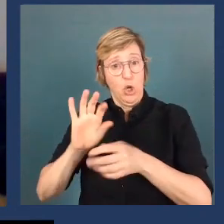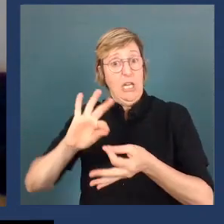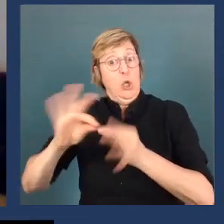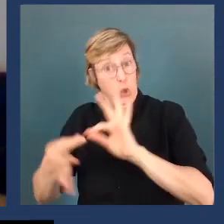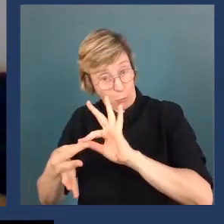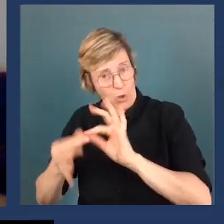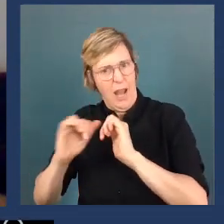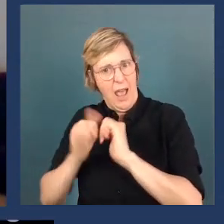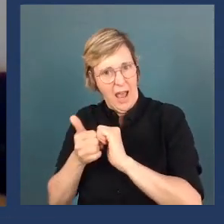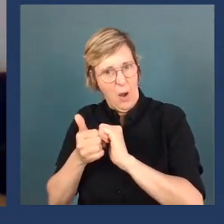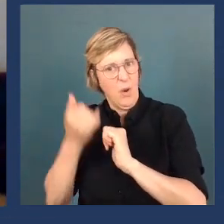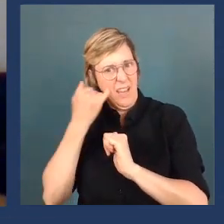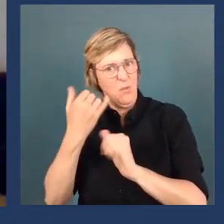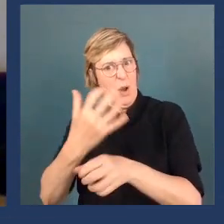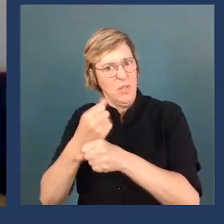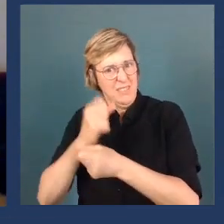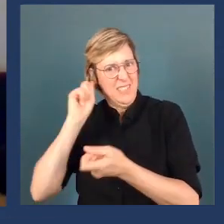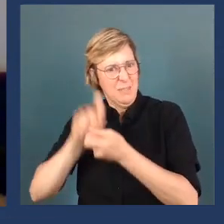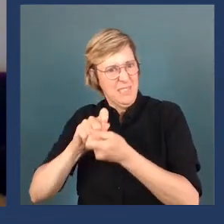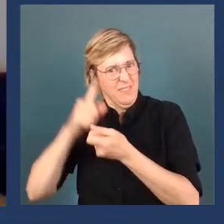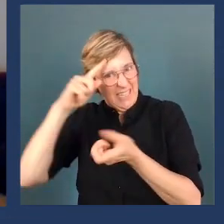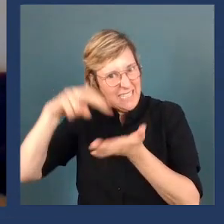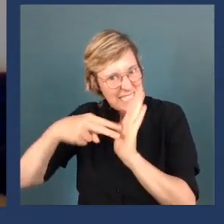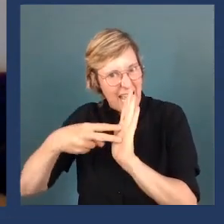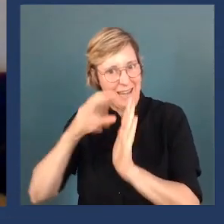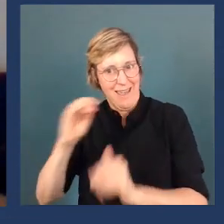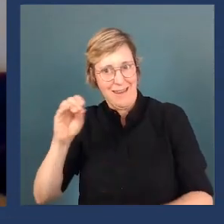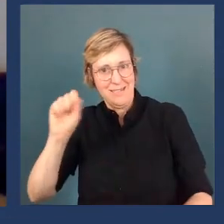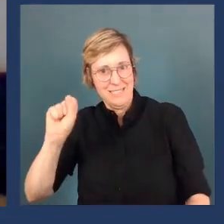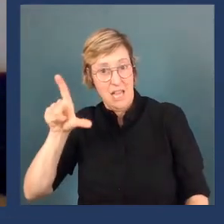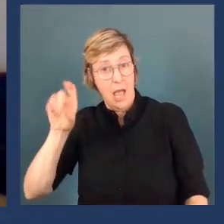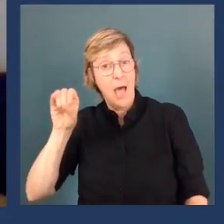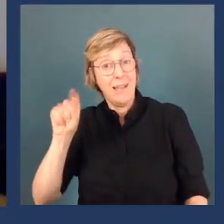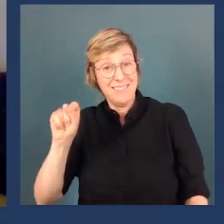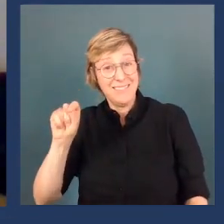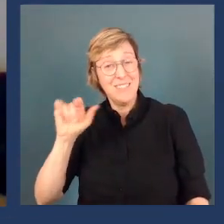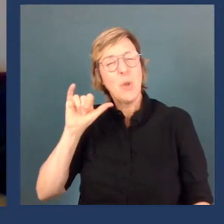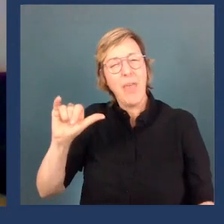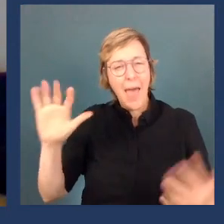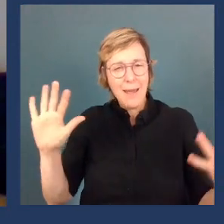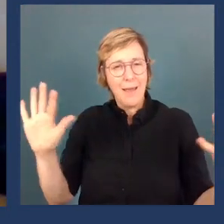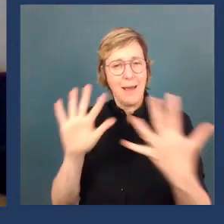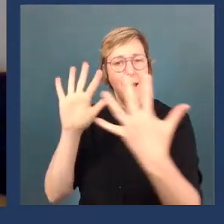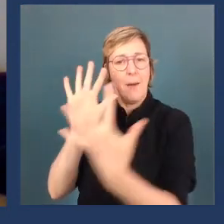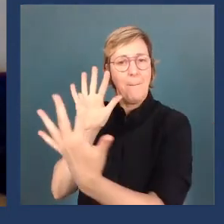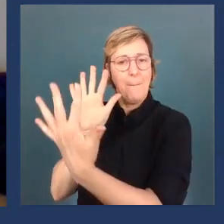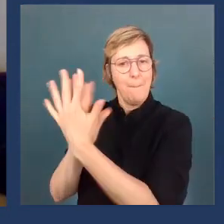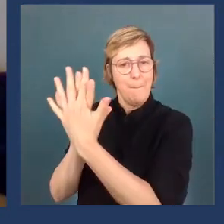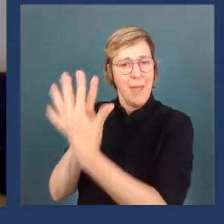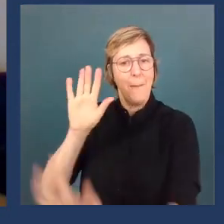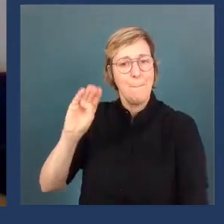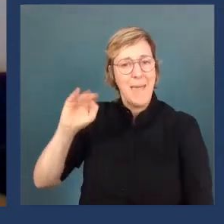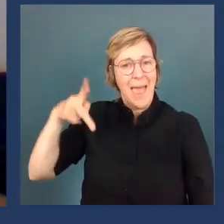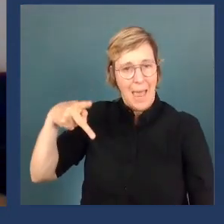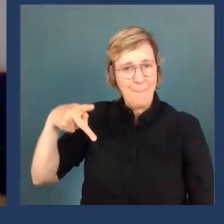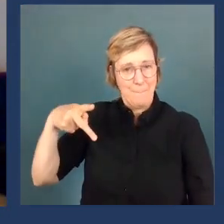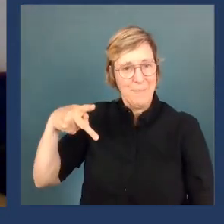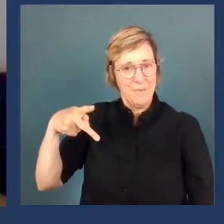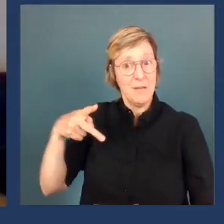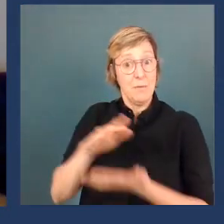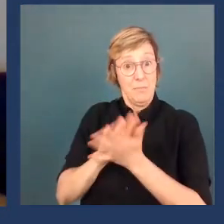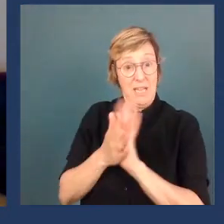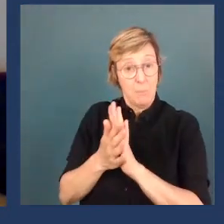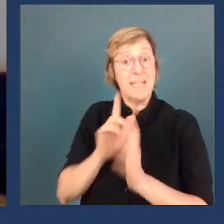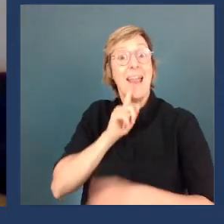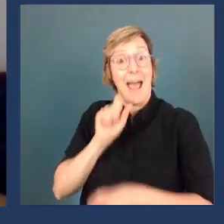a particular intent and slot. So this mapping is there from like an intent slot pair to an actual action